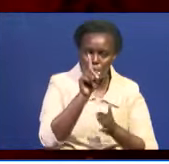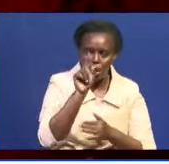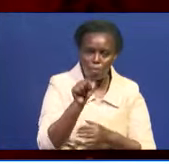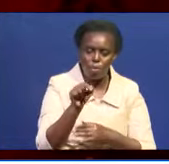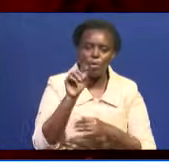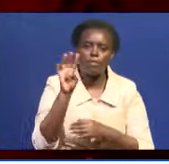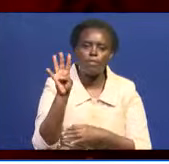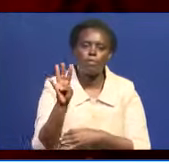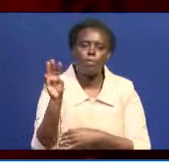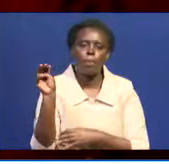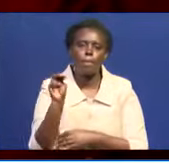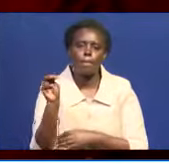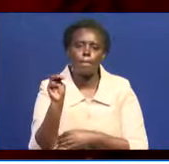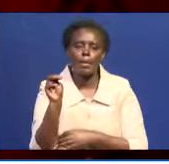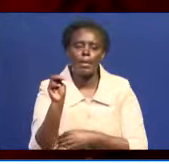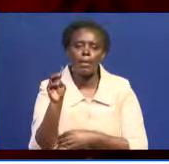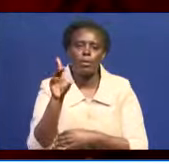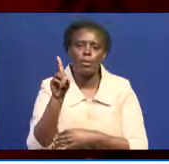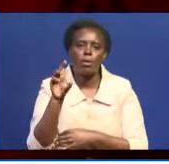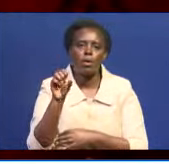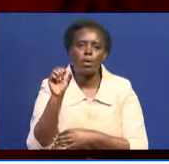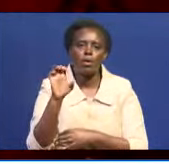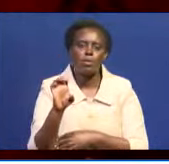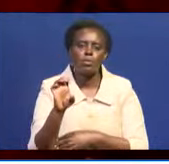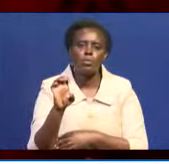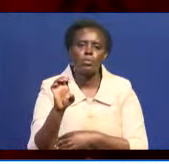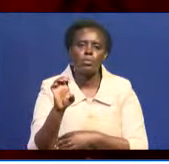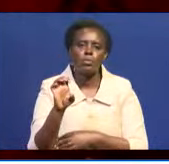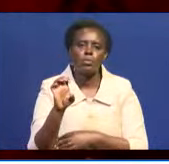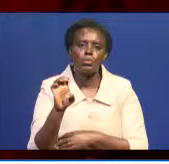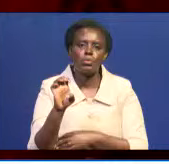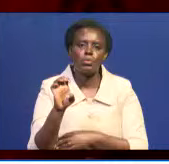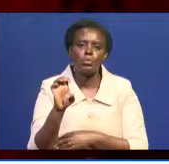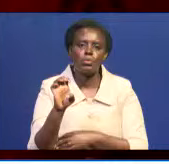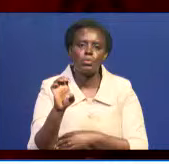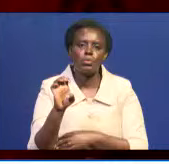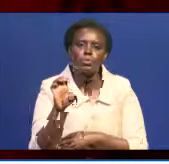1.4 million doses of Rift Valley fever,